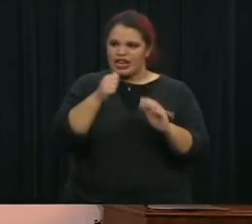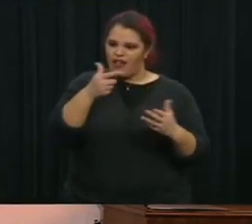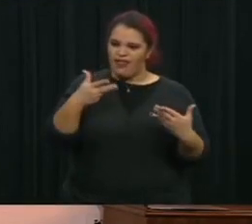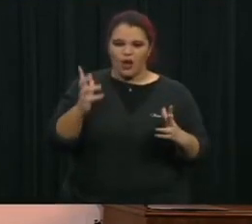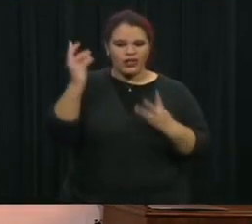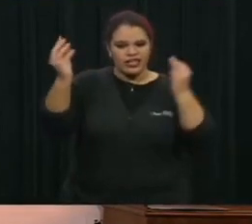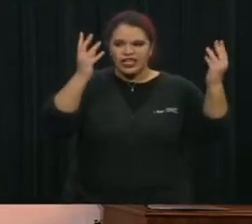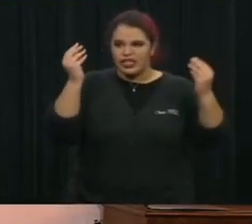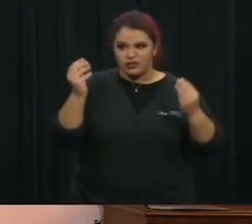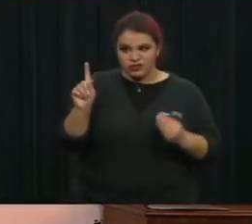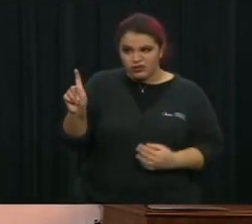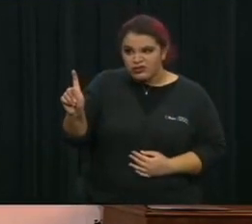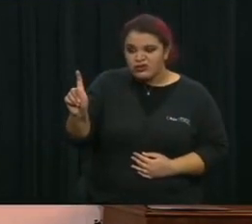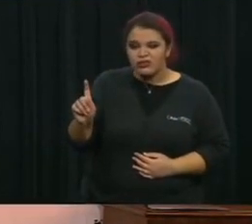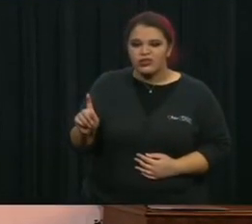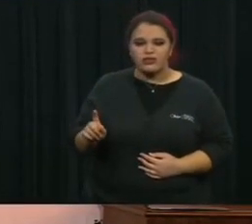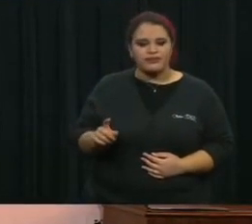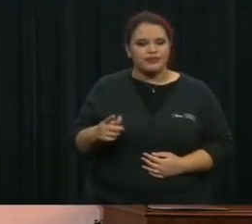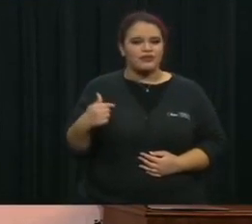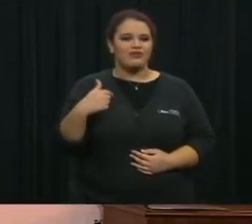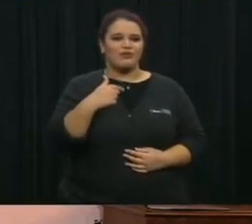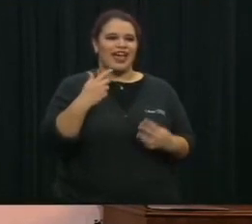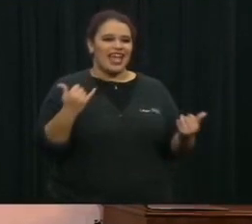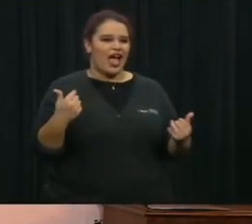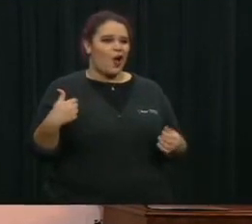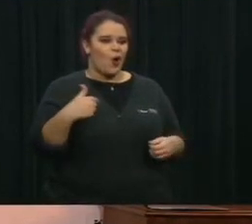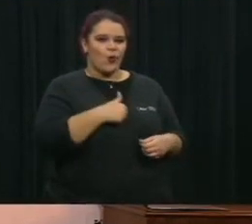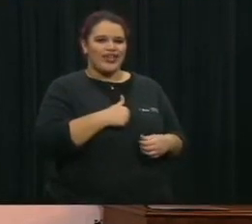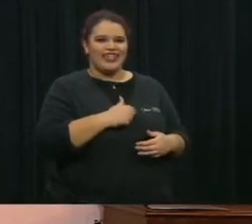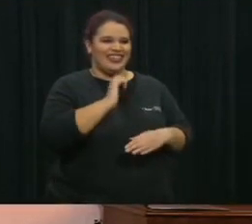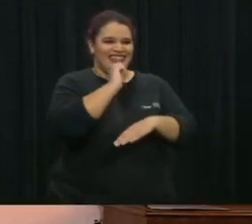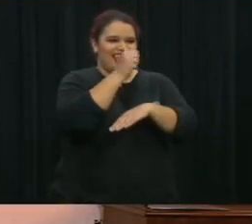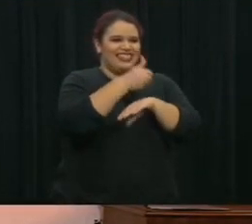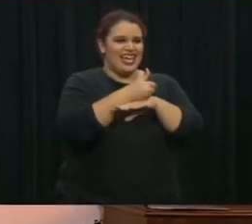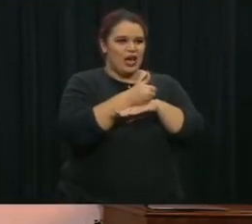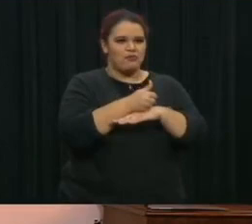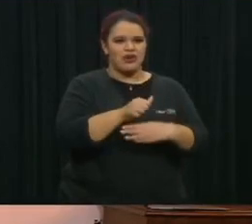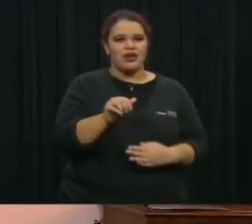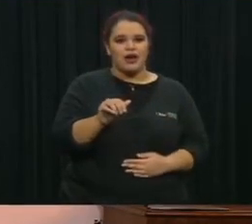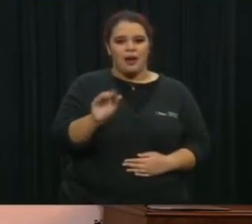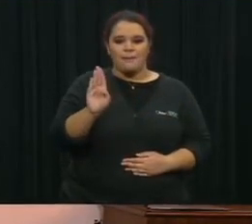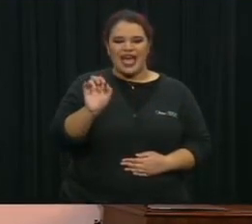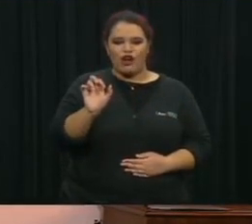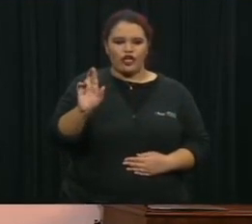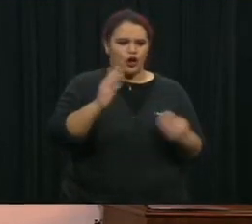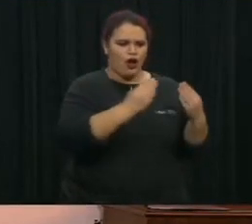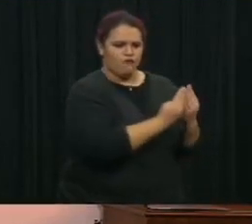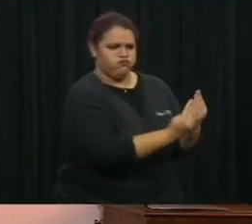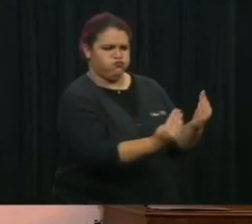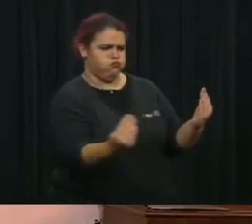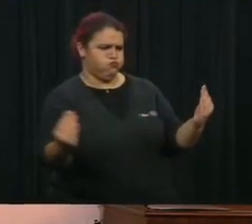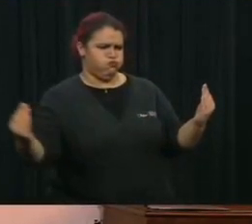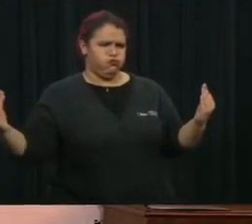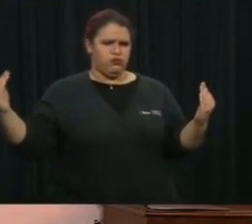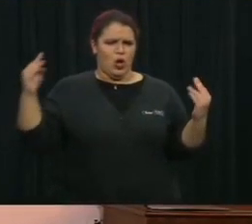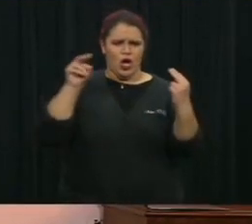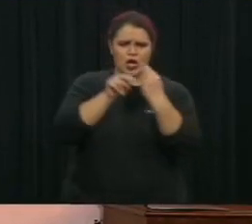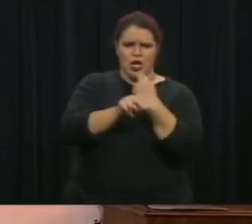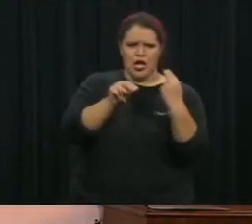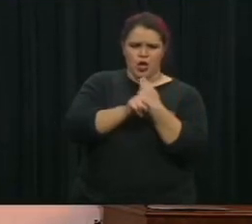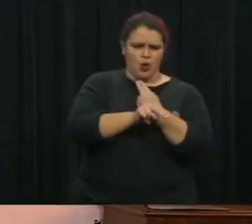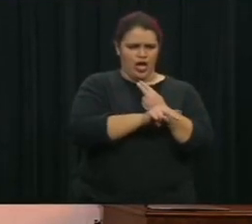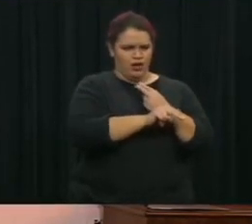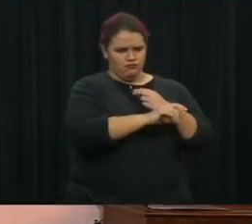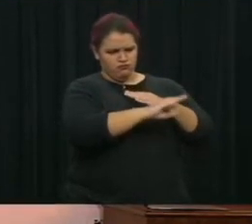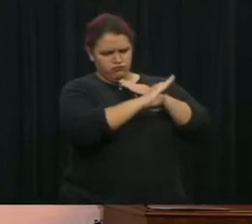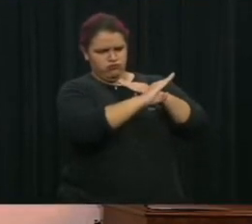We can't put up a barrier on 70 or 71, and we just can't. We can't do that. So, but we can